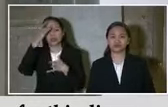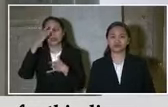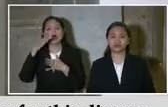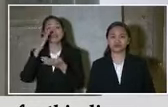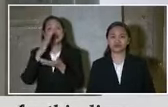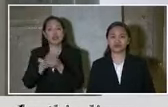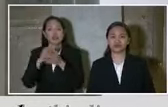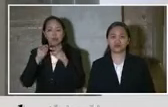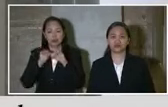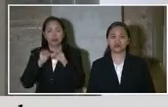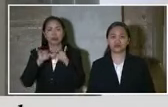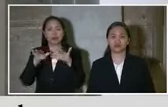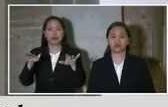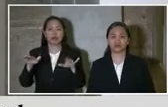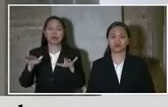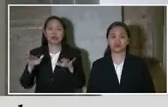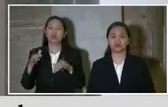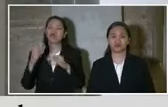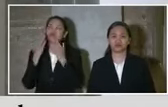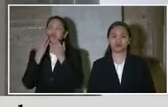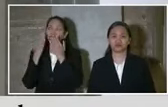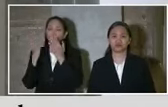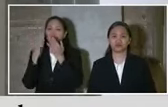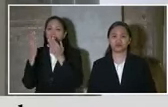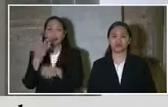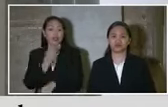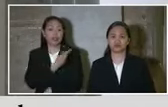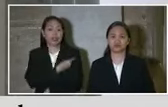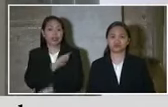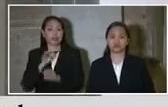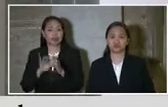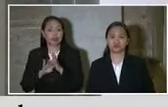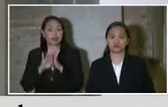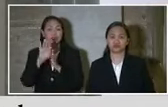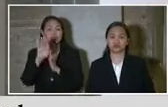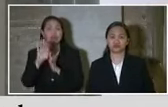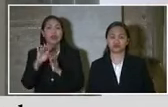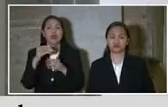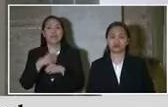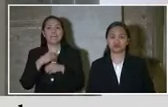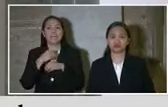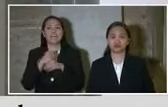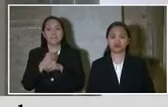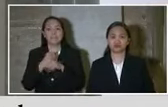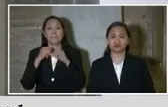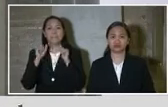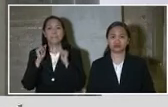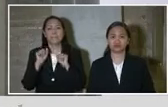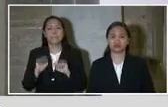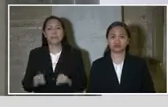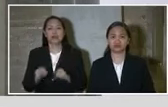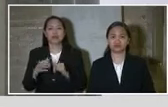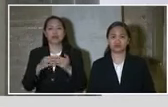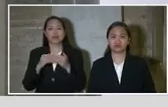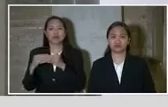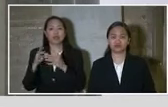its transmission. We thank you for the vaccines developed, made possible by your guiding